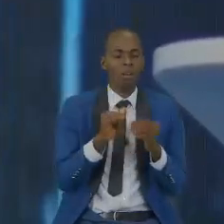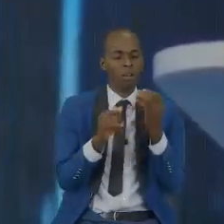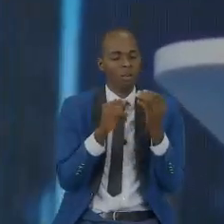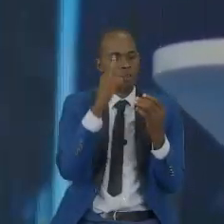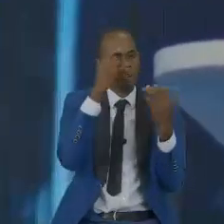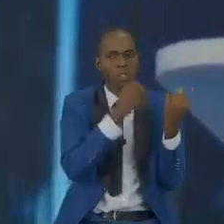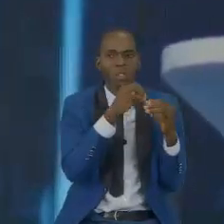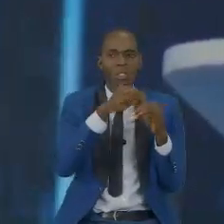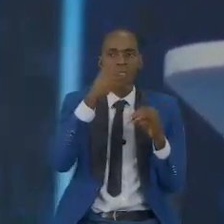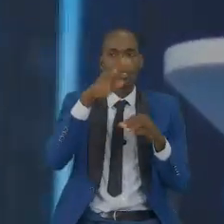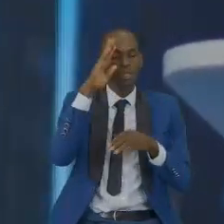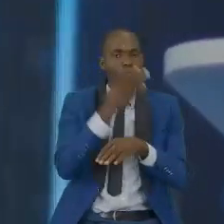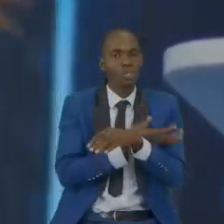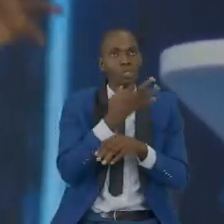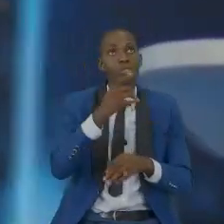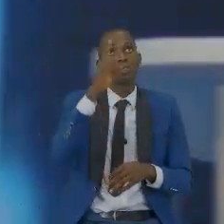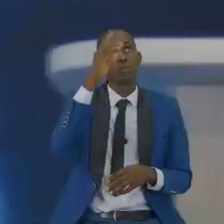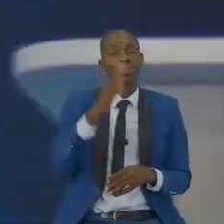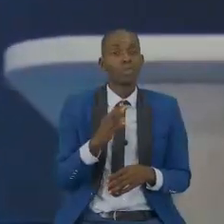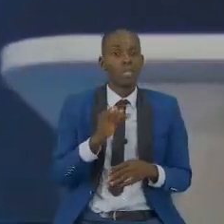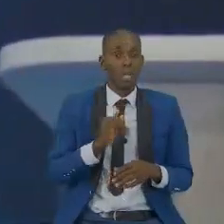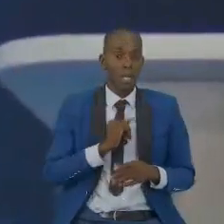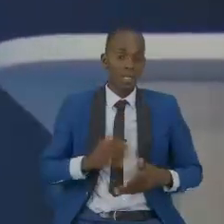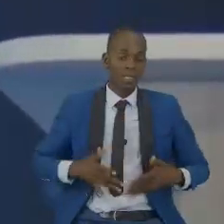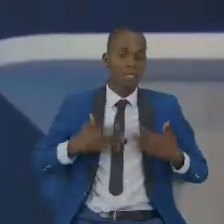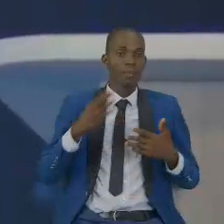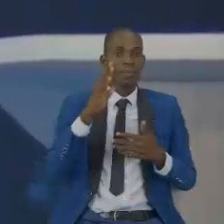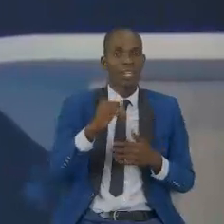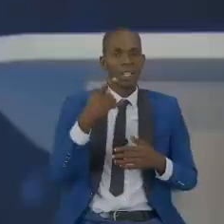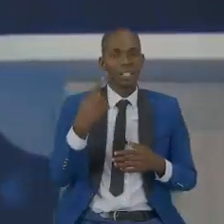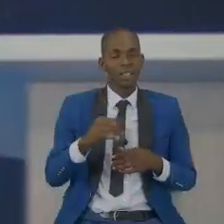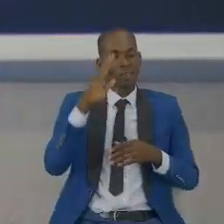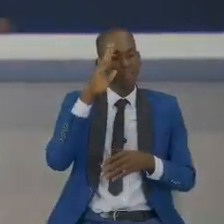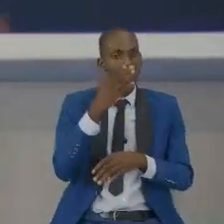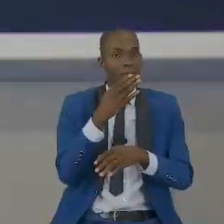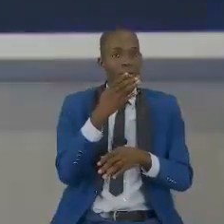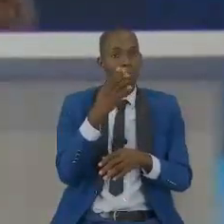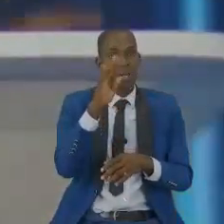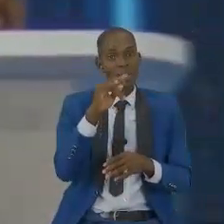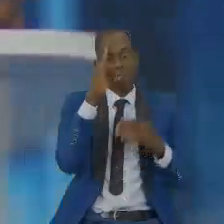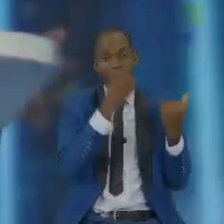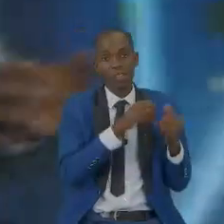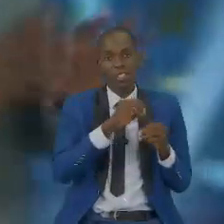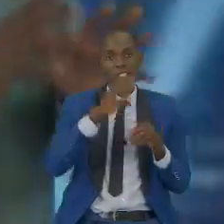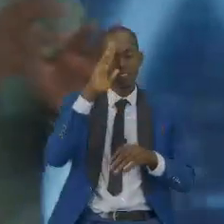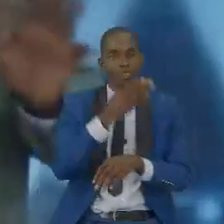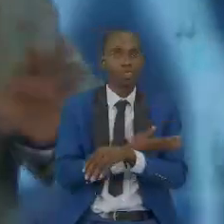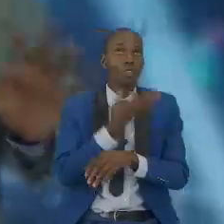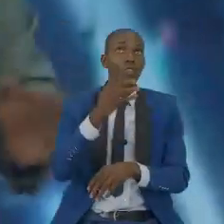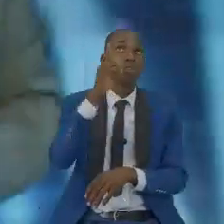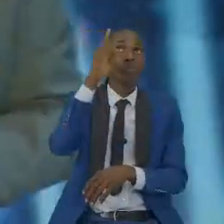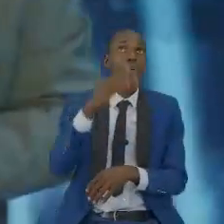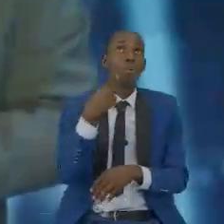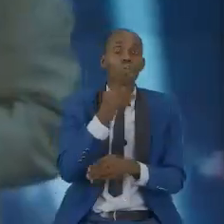God. Sonship faith. I live by the Son of God who loved me and